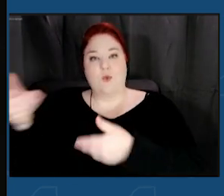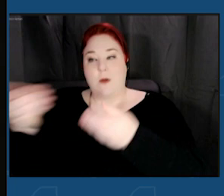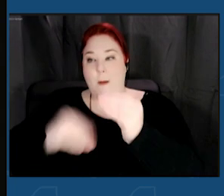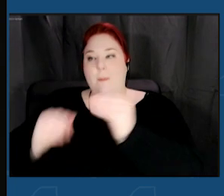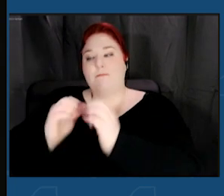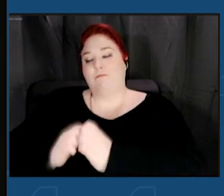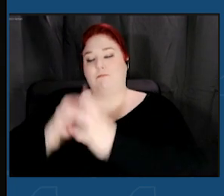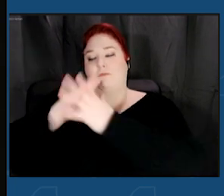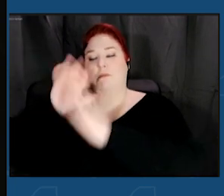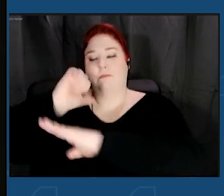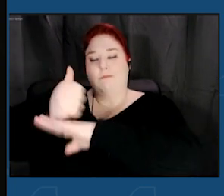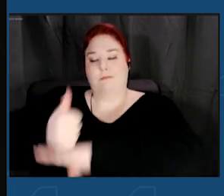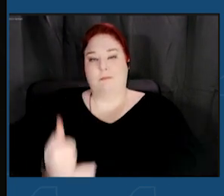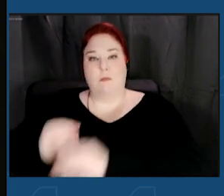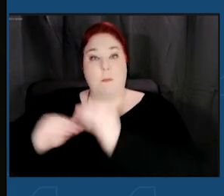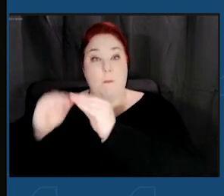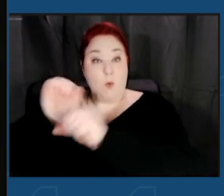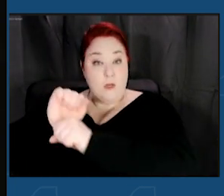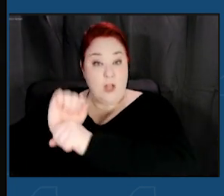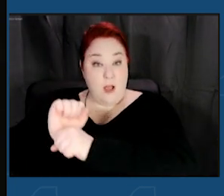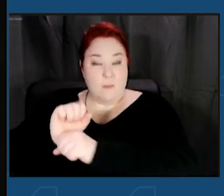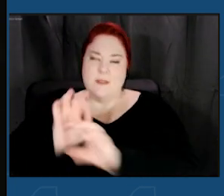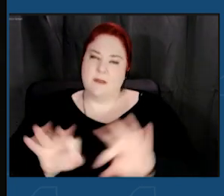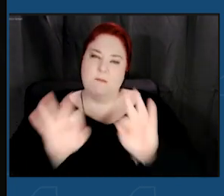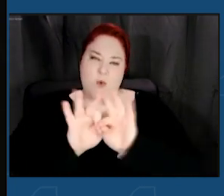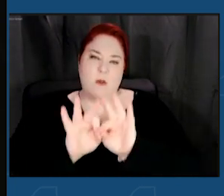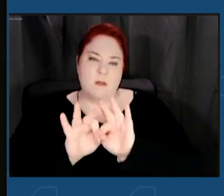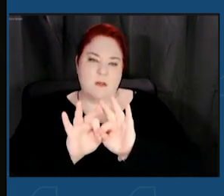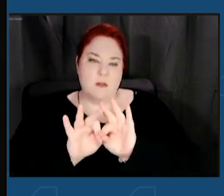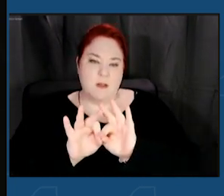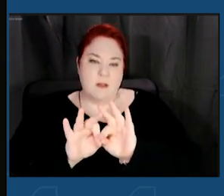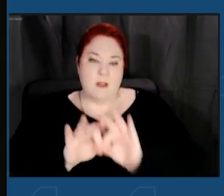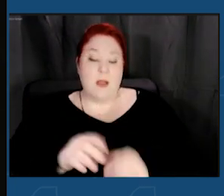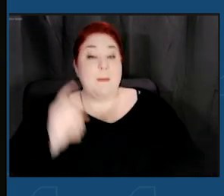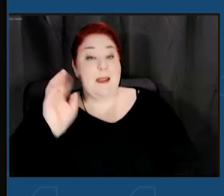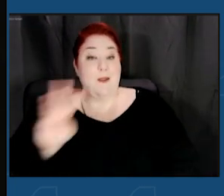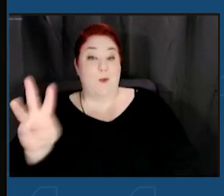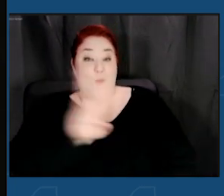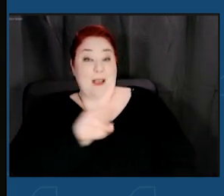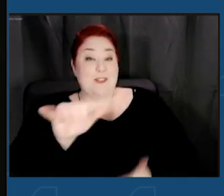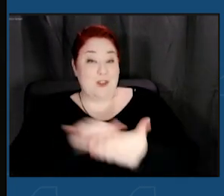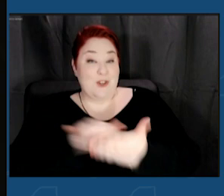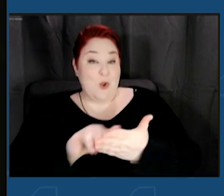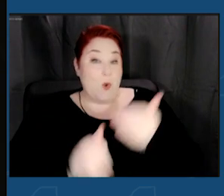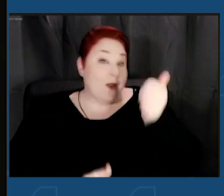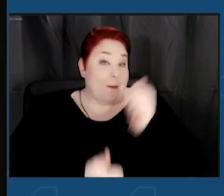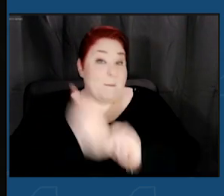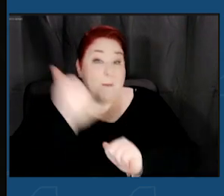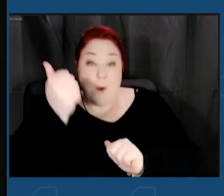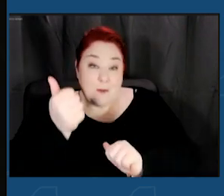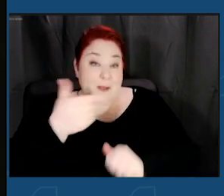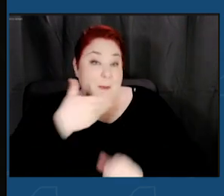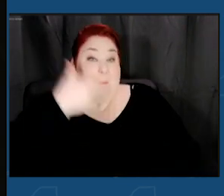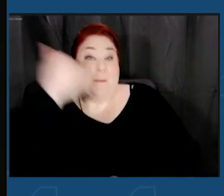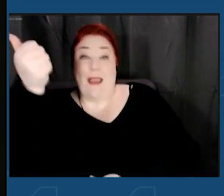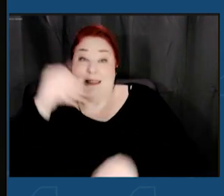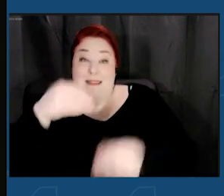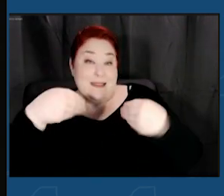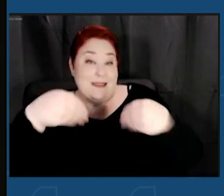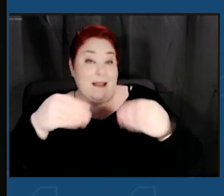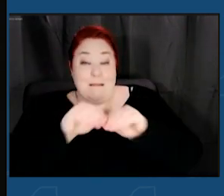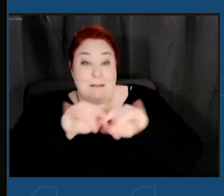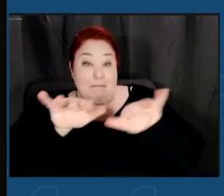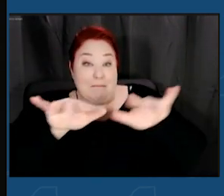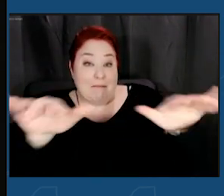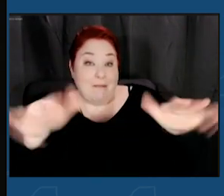grew up in Western New York when our greatest export was our kids. They grew up, had good schools. You could go from a